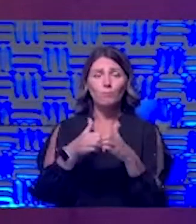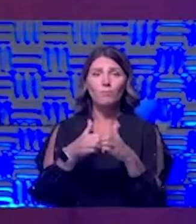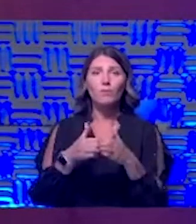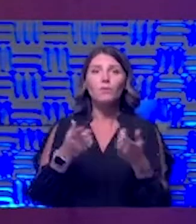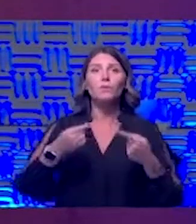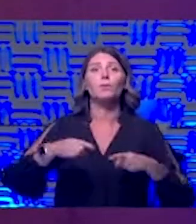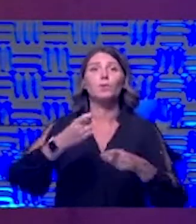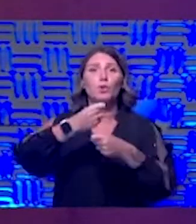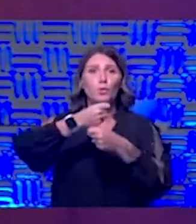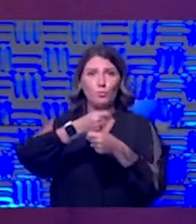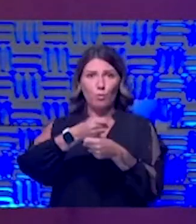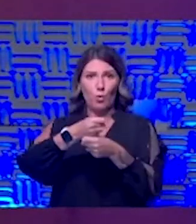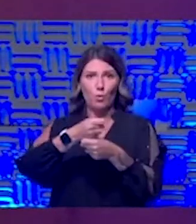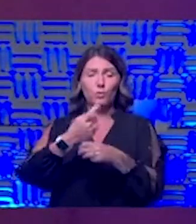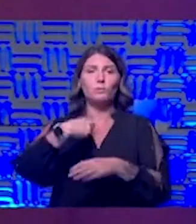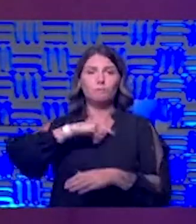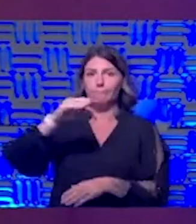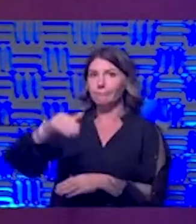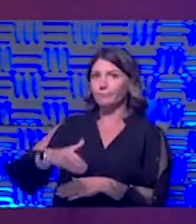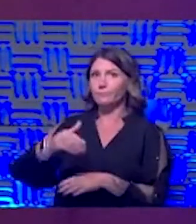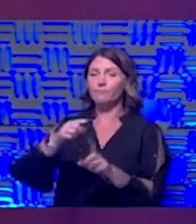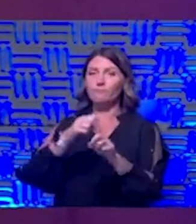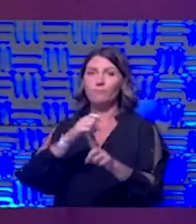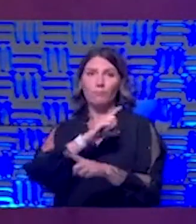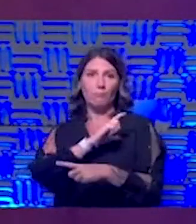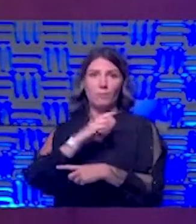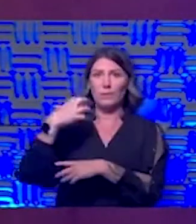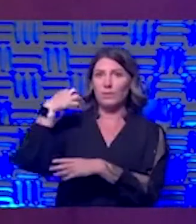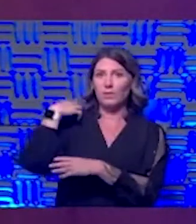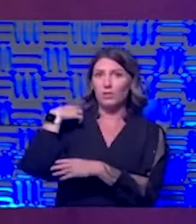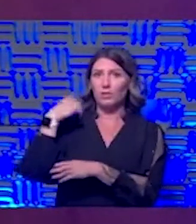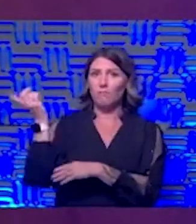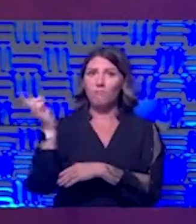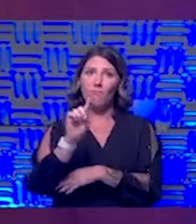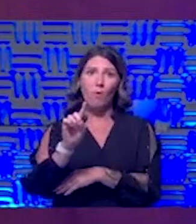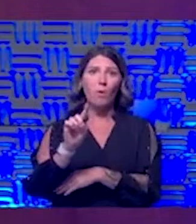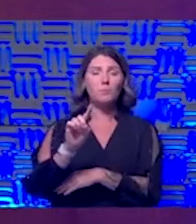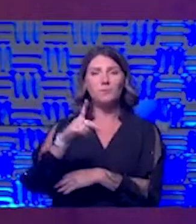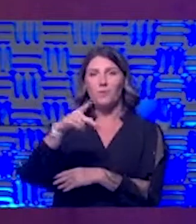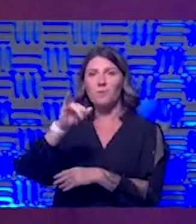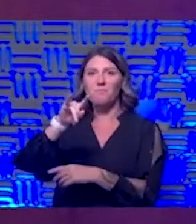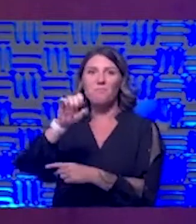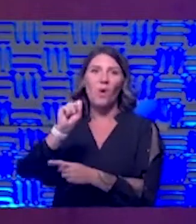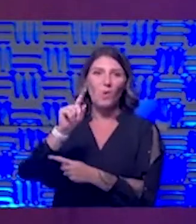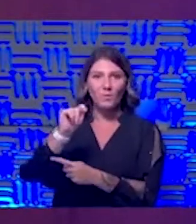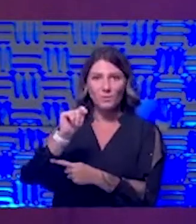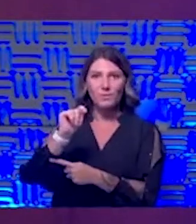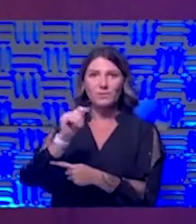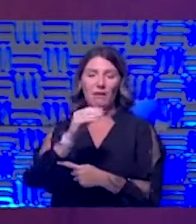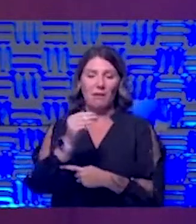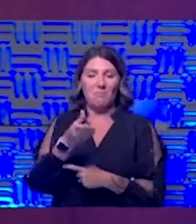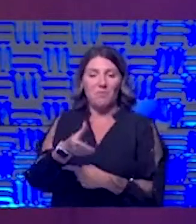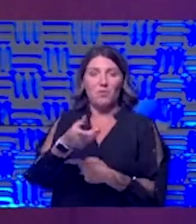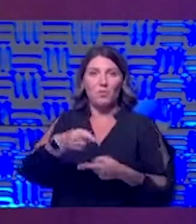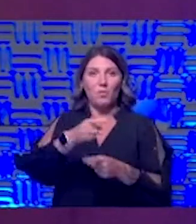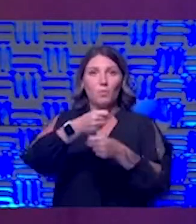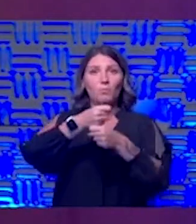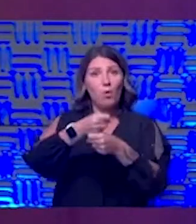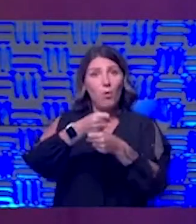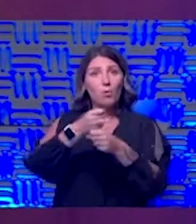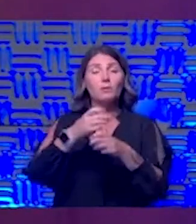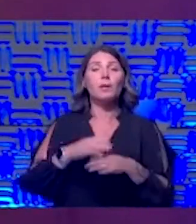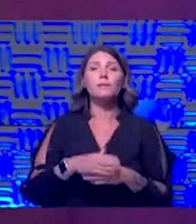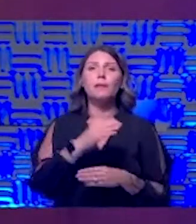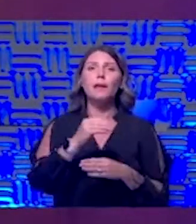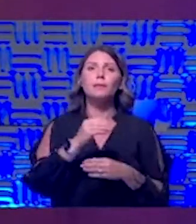invited by the police chief to come to the command post during the protests and really be there and support those